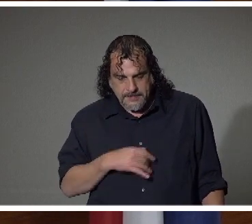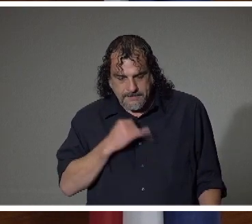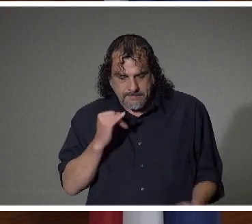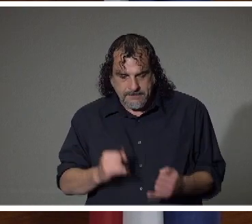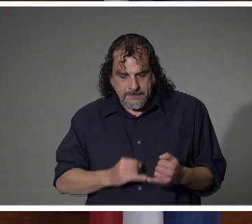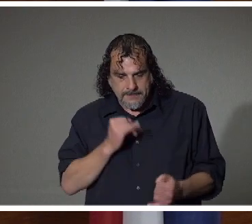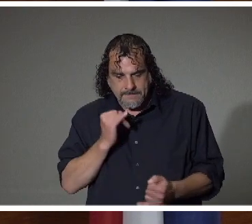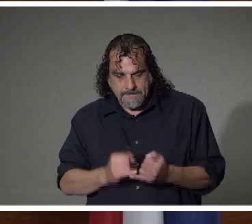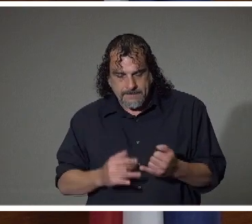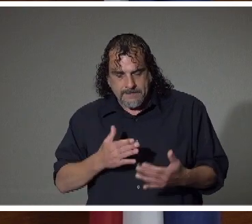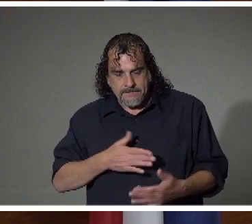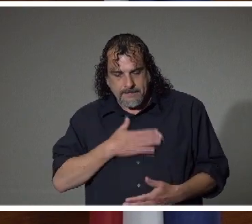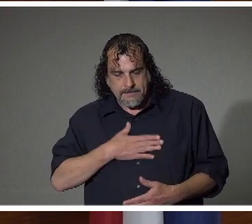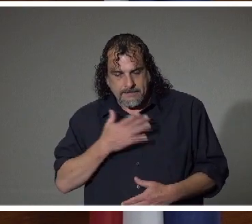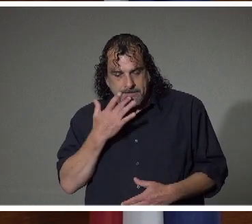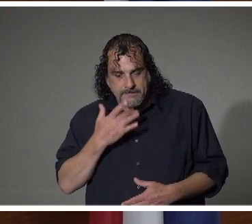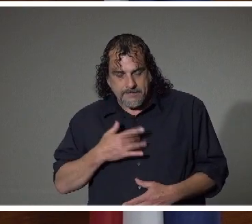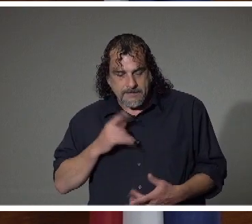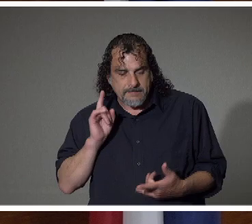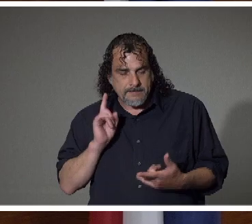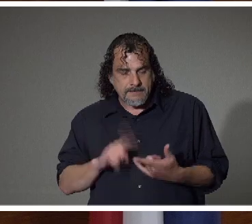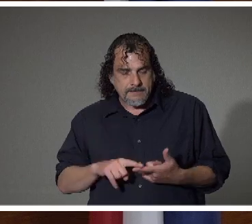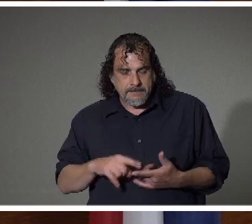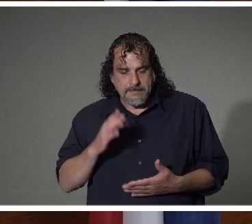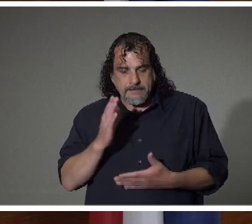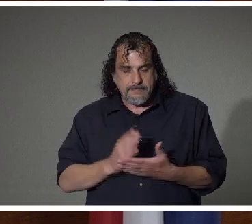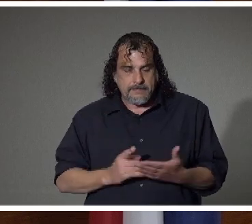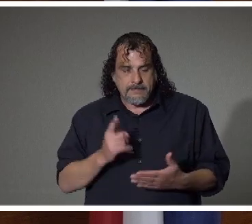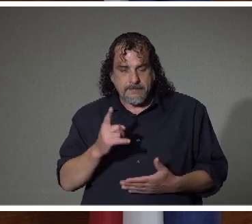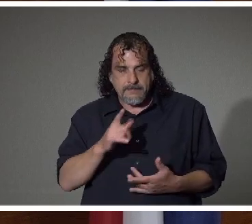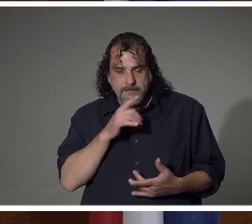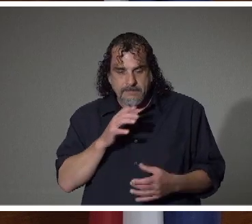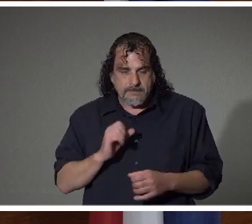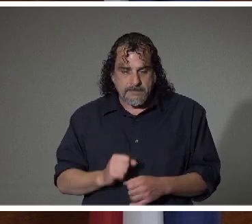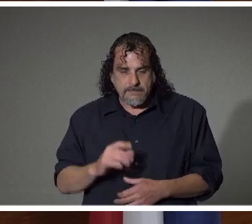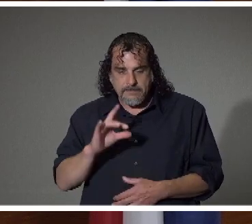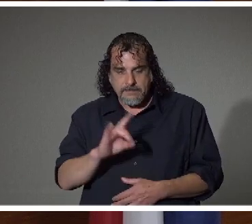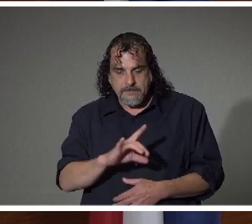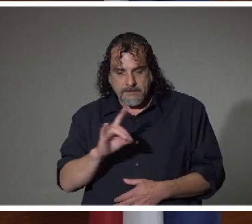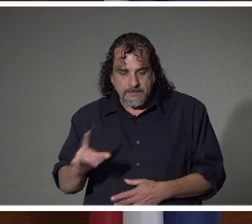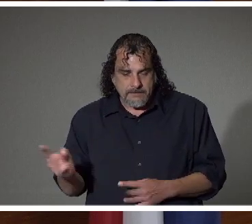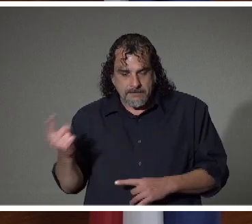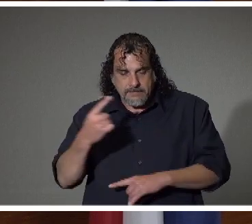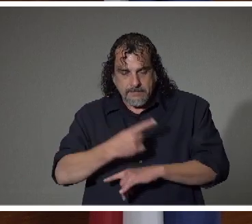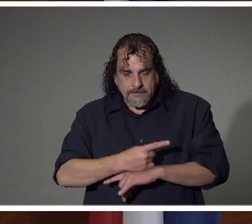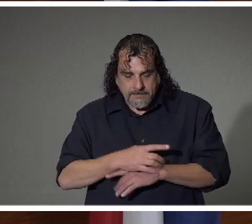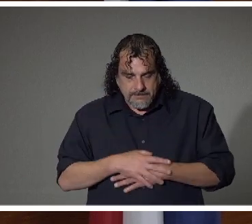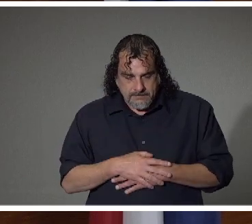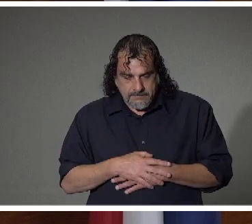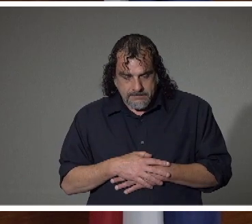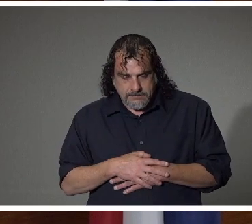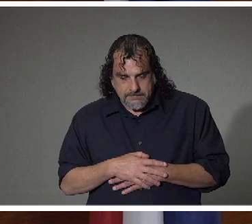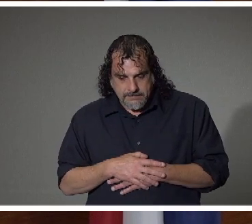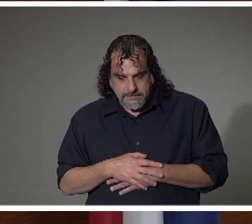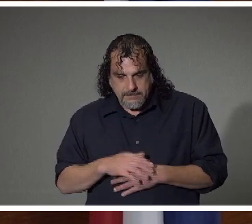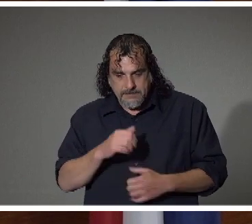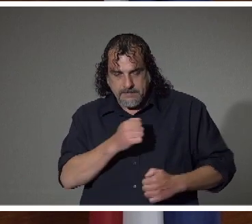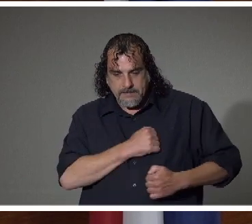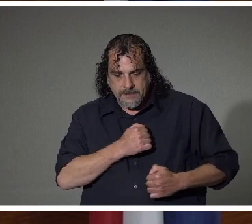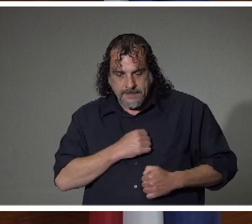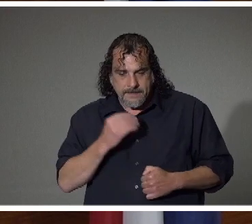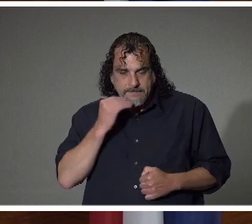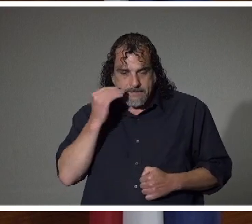finally, I'd like to wish a happy birthday to someone who is turning 88 years young in the Mississippi Veterans Home